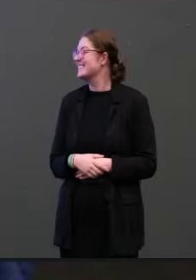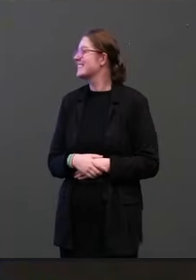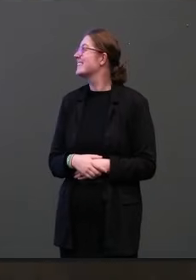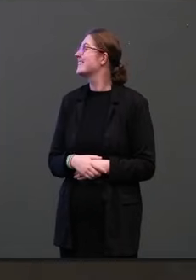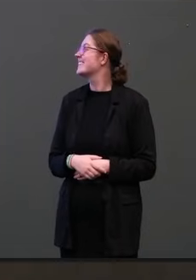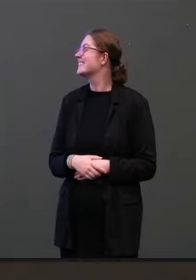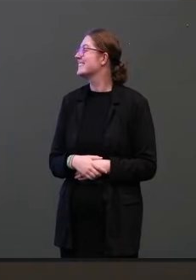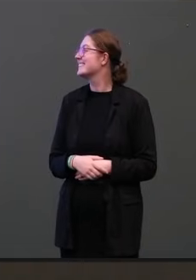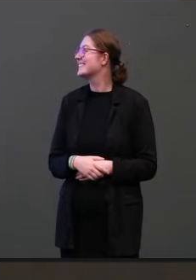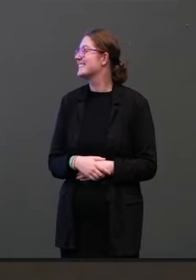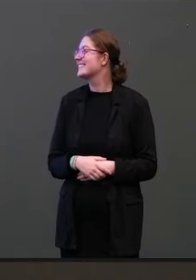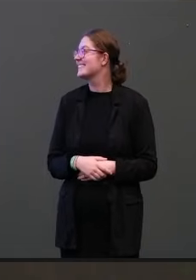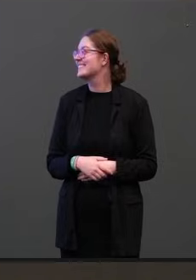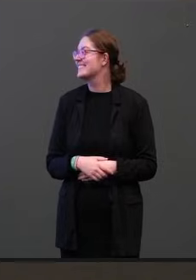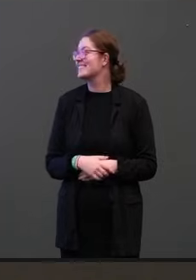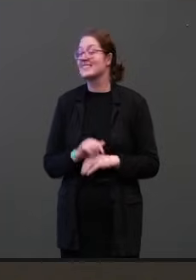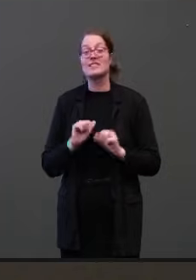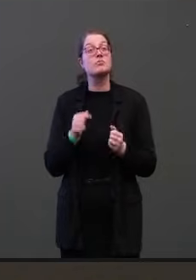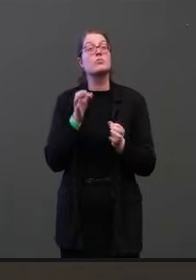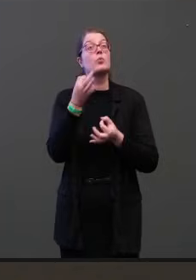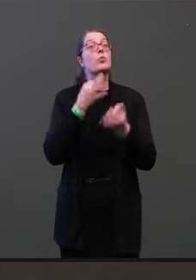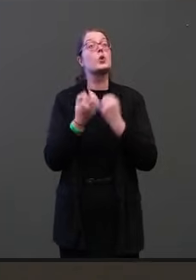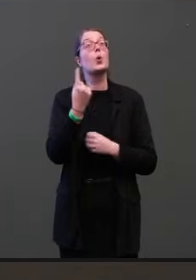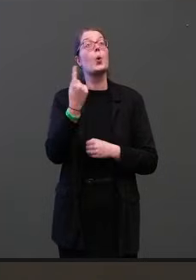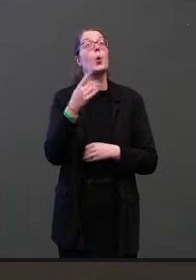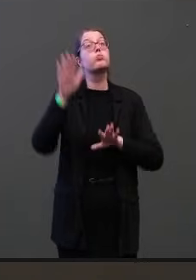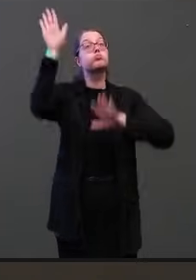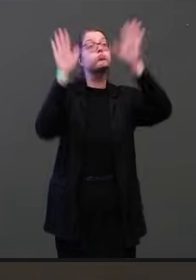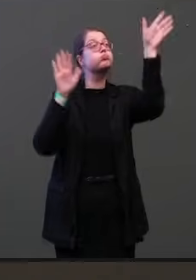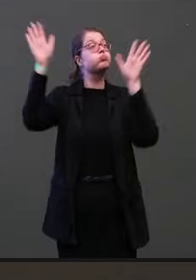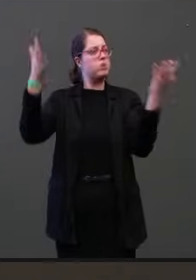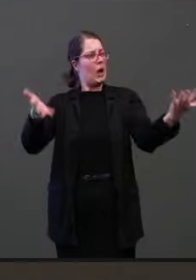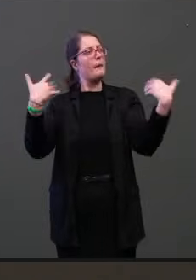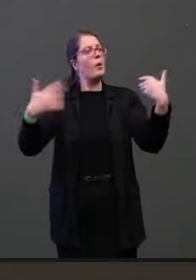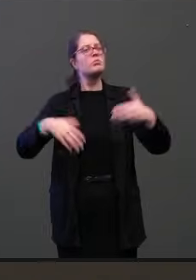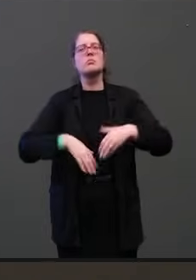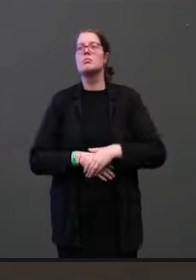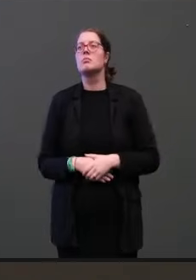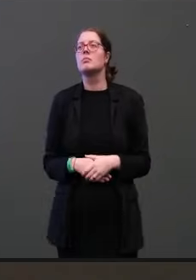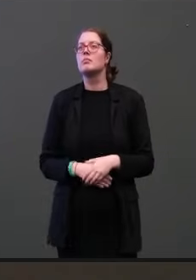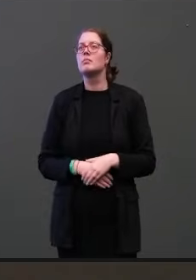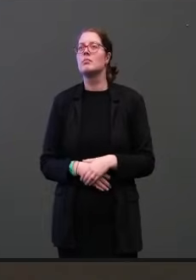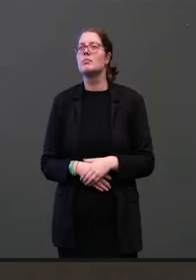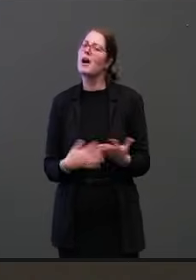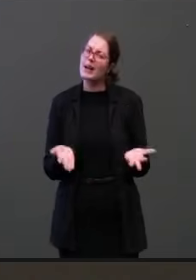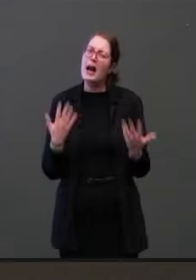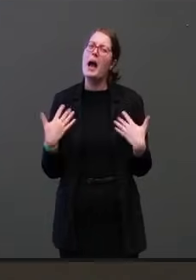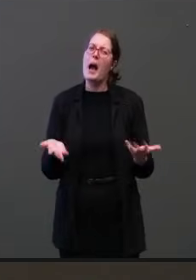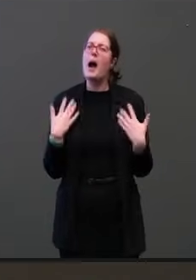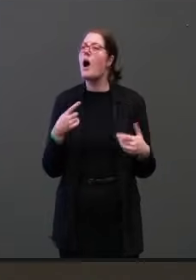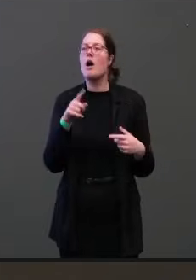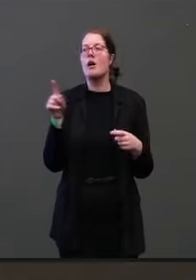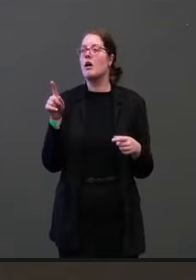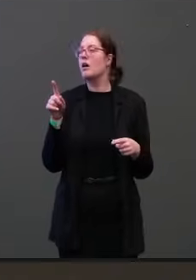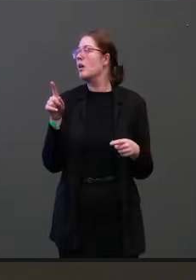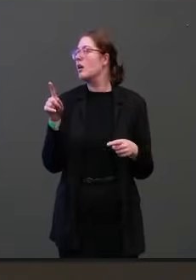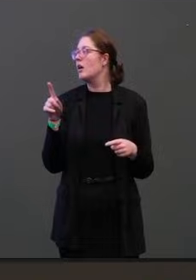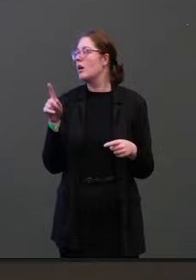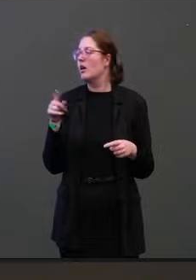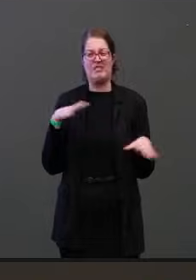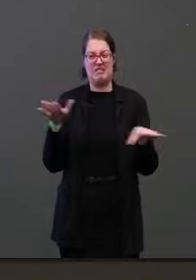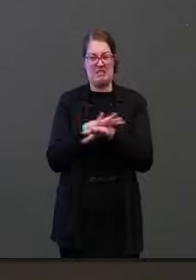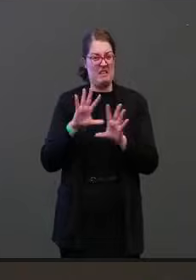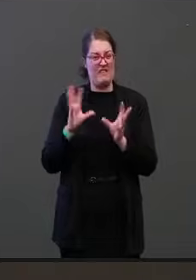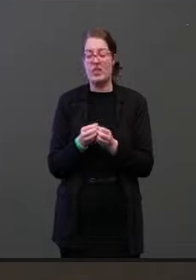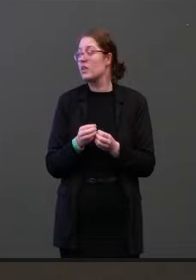All right, so who's got a question? Hands up, come on. Come on. I can't have possibly covered everything. If you don't have any questions, that